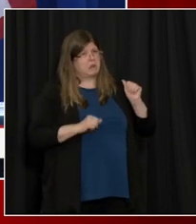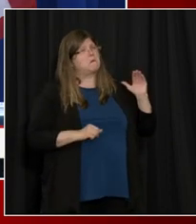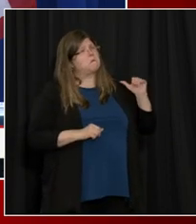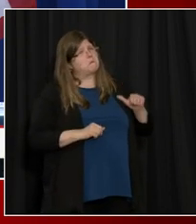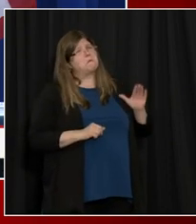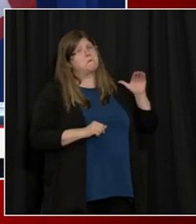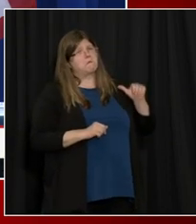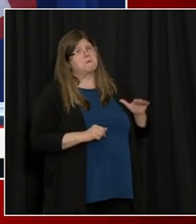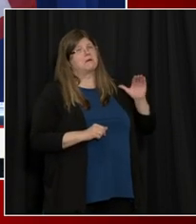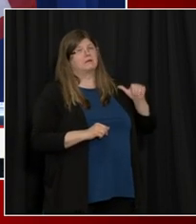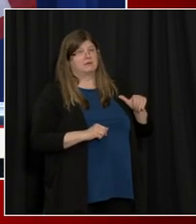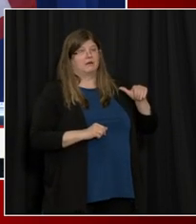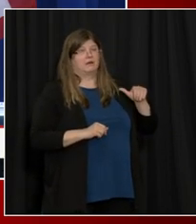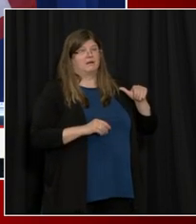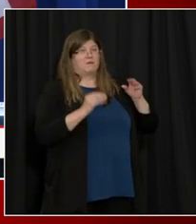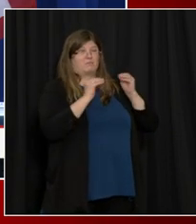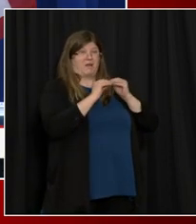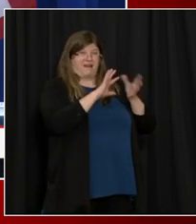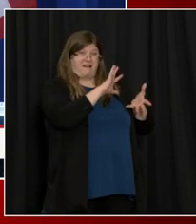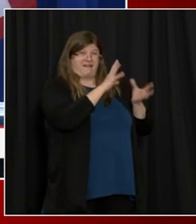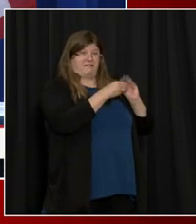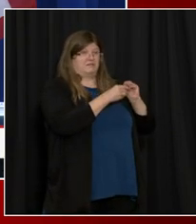downward trend in students.